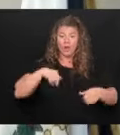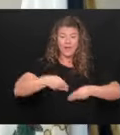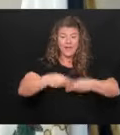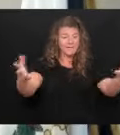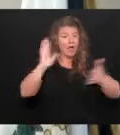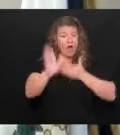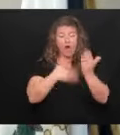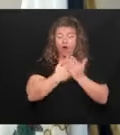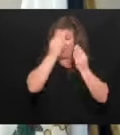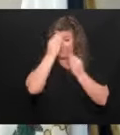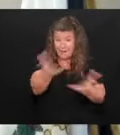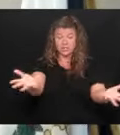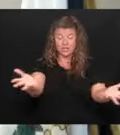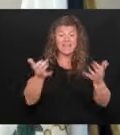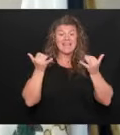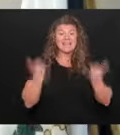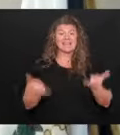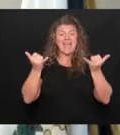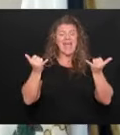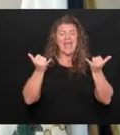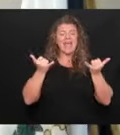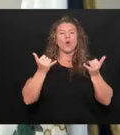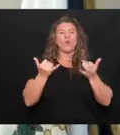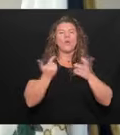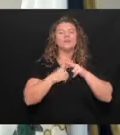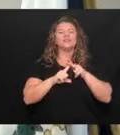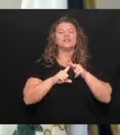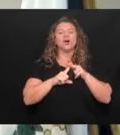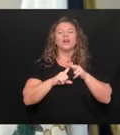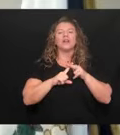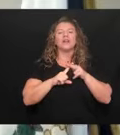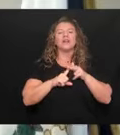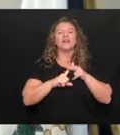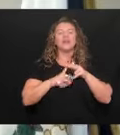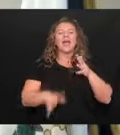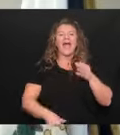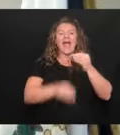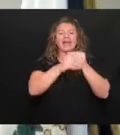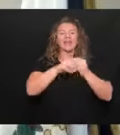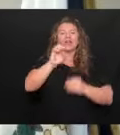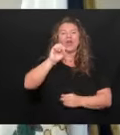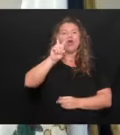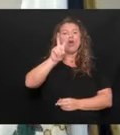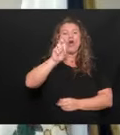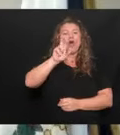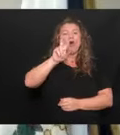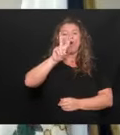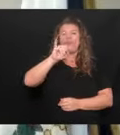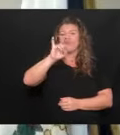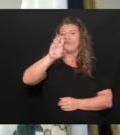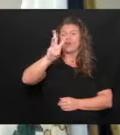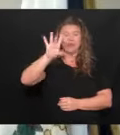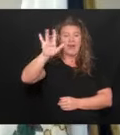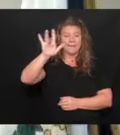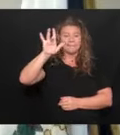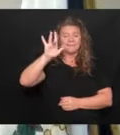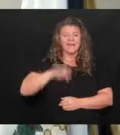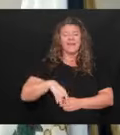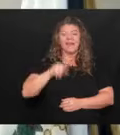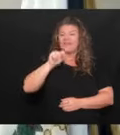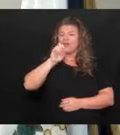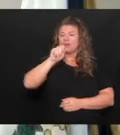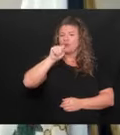can push out. Today, we implemented changes to the overview tab for the total number of cases and death